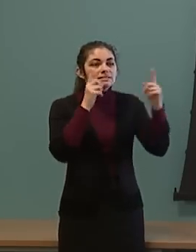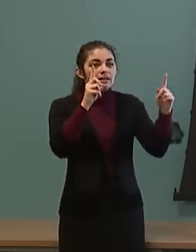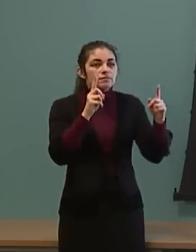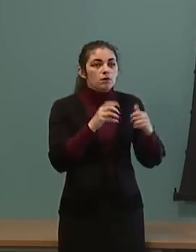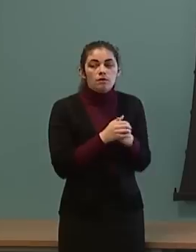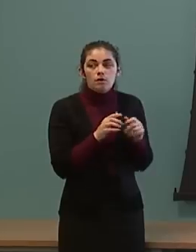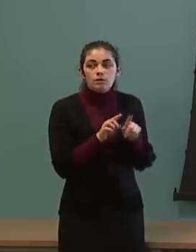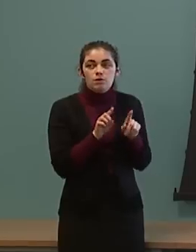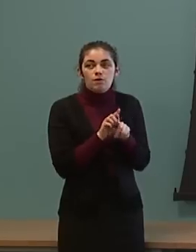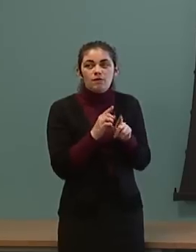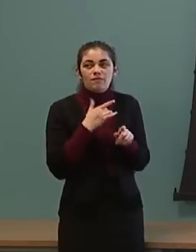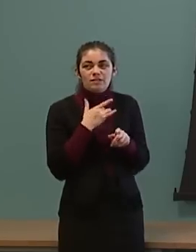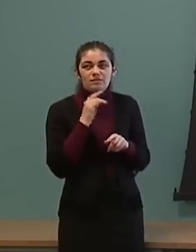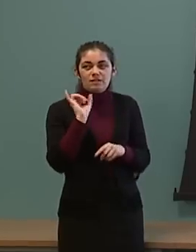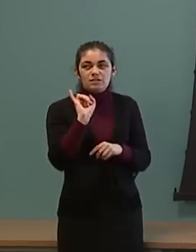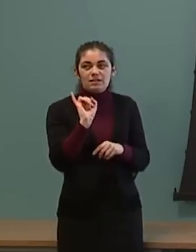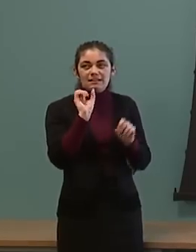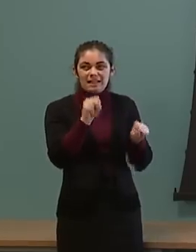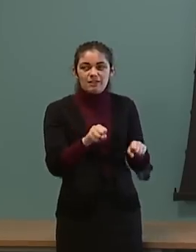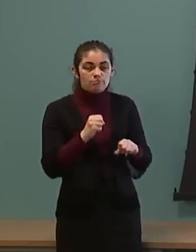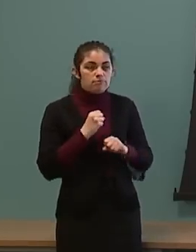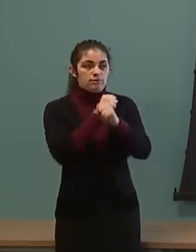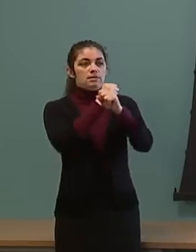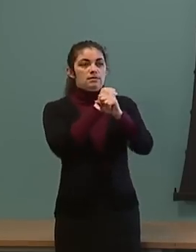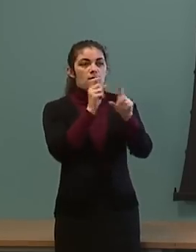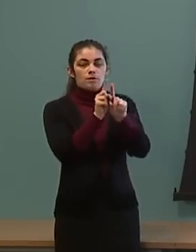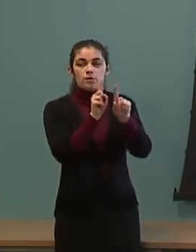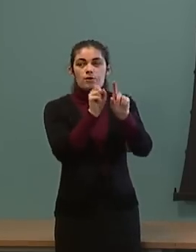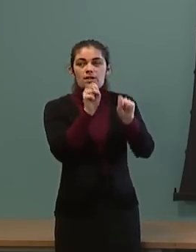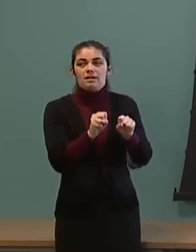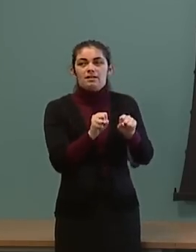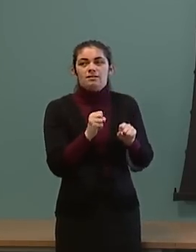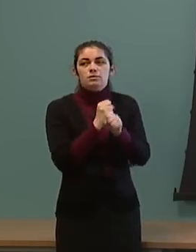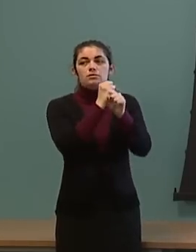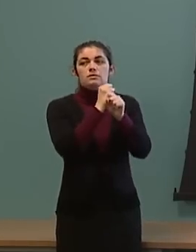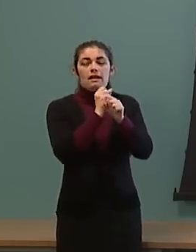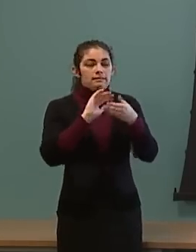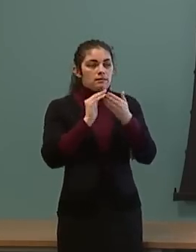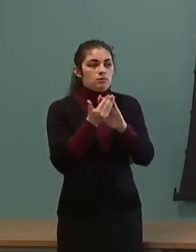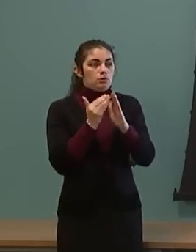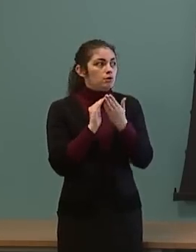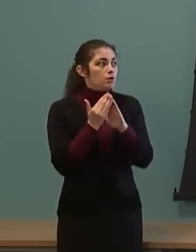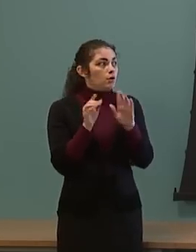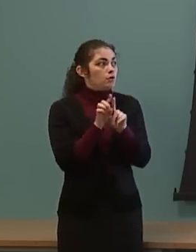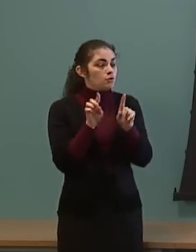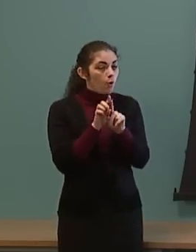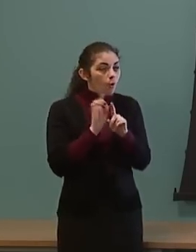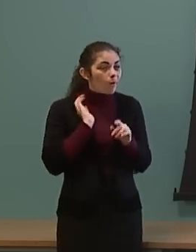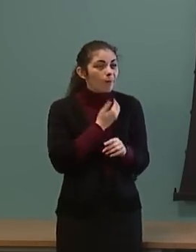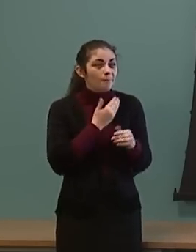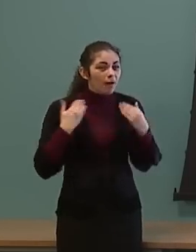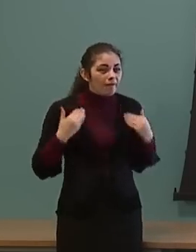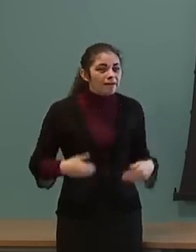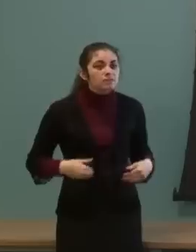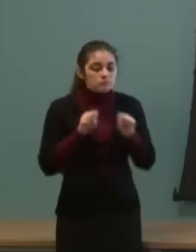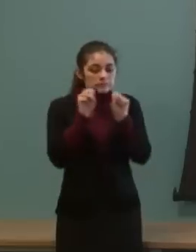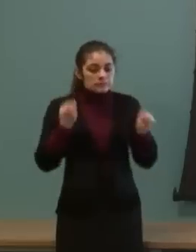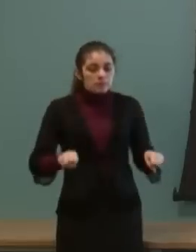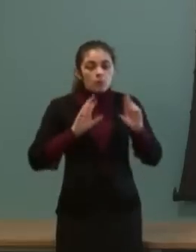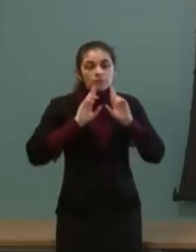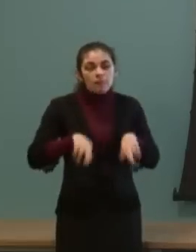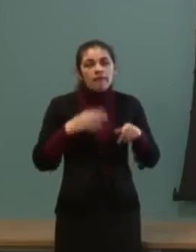infection, and hopefully then they have immunity, and then we'll begin to build immunity as a community. Our antibodies, our immune systems are beginning